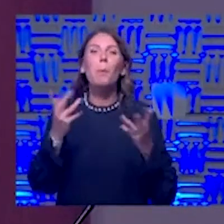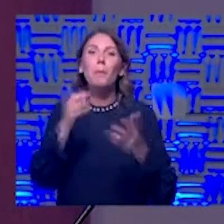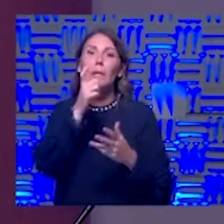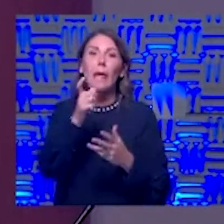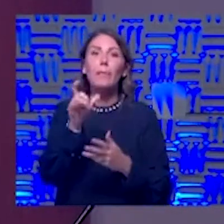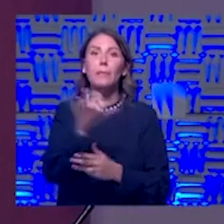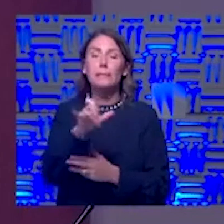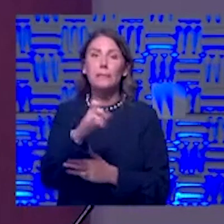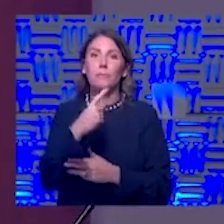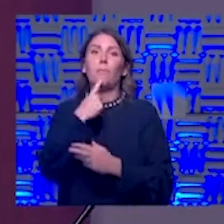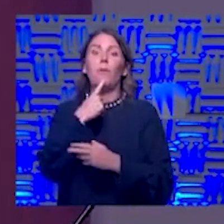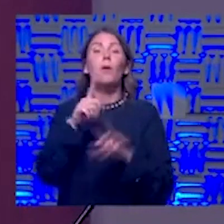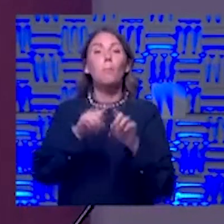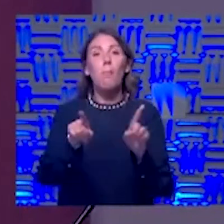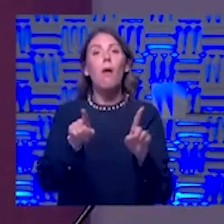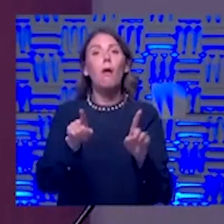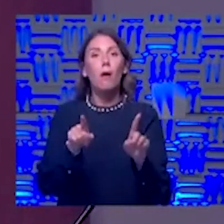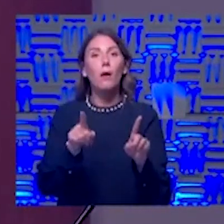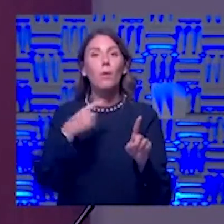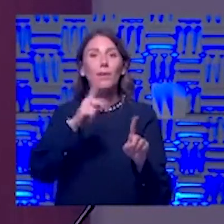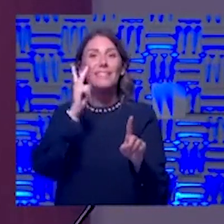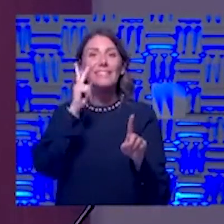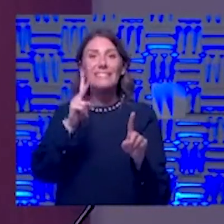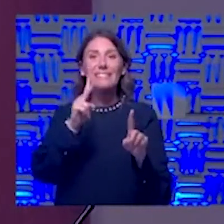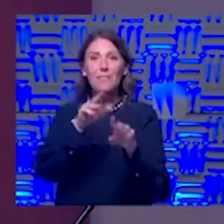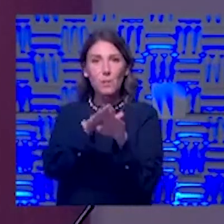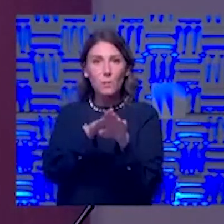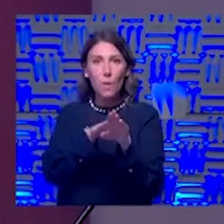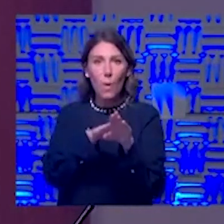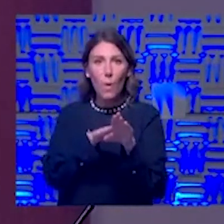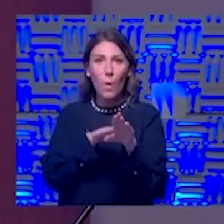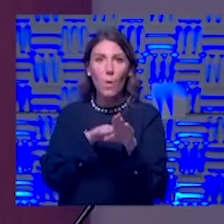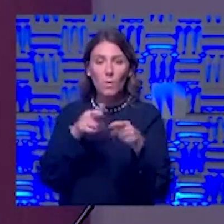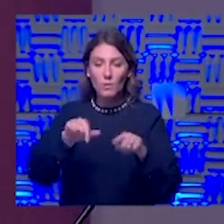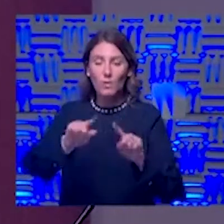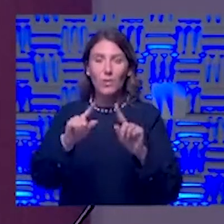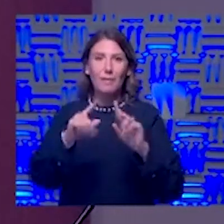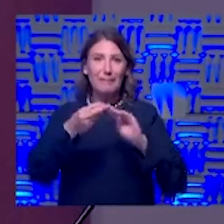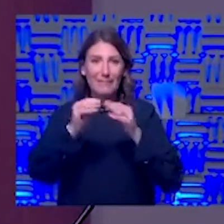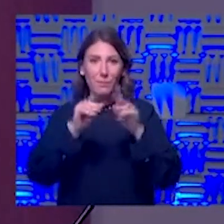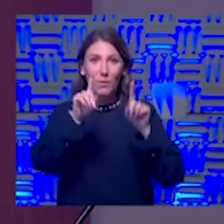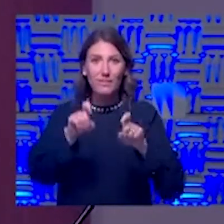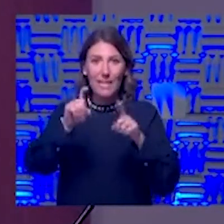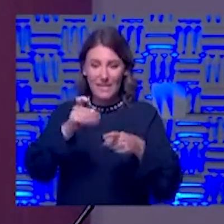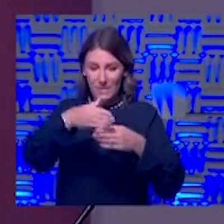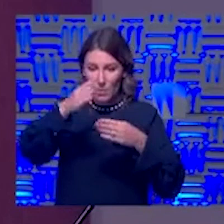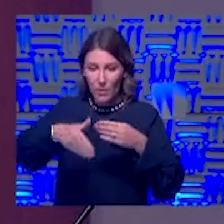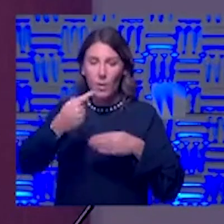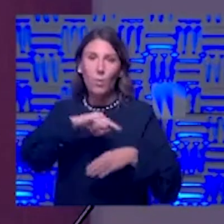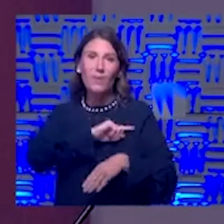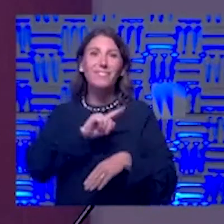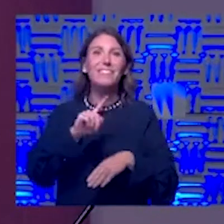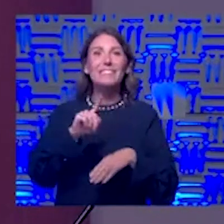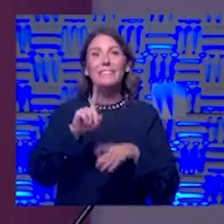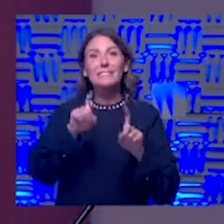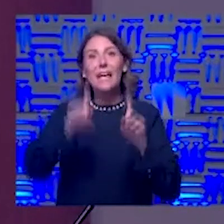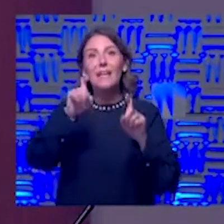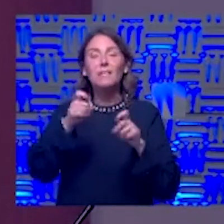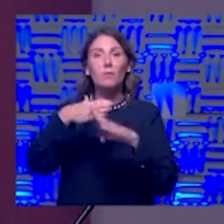degree. But we always see a bit of a slowdown in the number of tests we do on the weekend because we test people before surgery and some other things. And